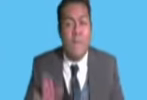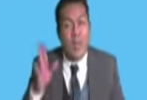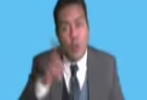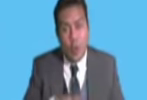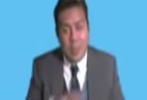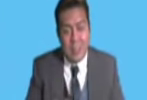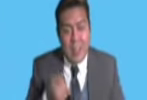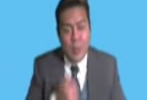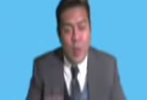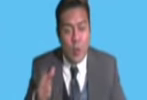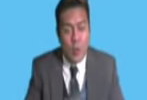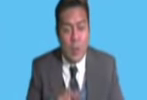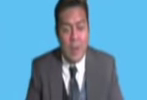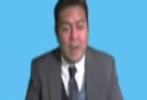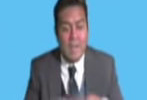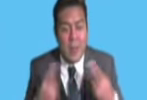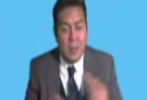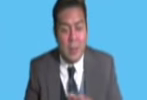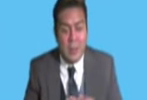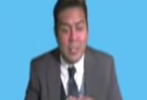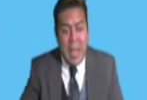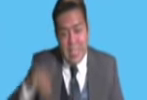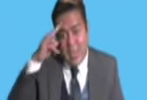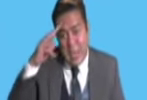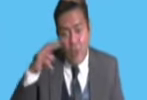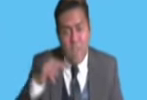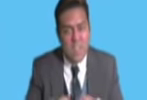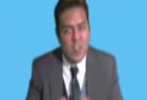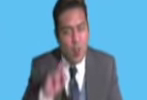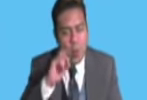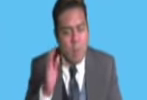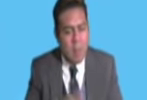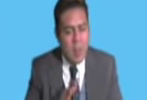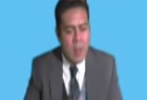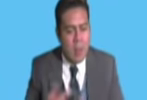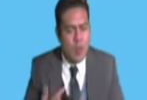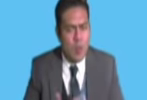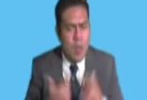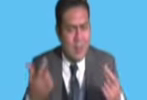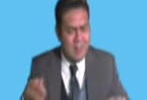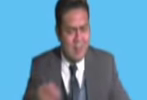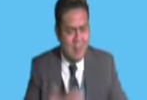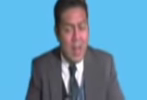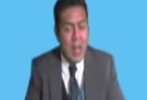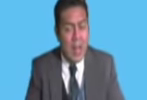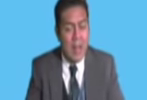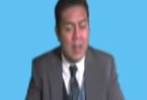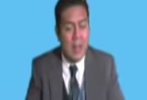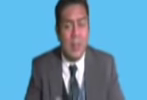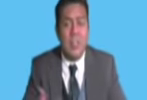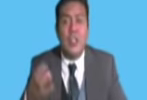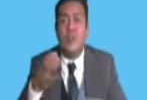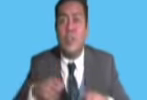granddaughters and family as a whole. As a nation, Fiji will make significant impact in the achievement of